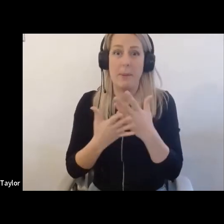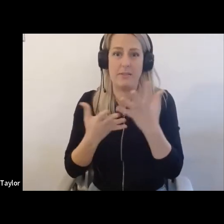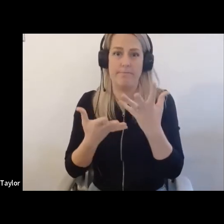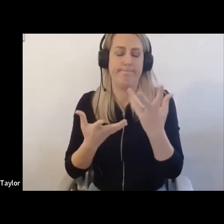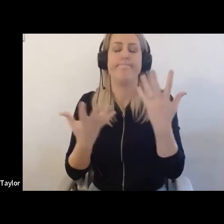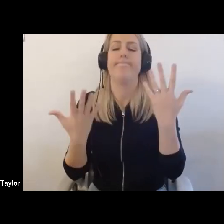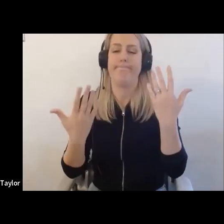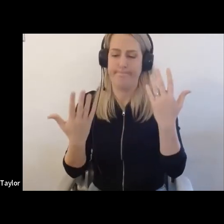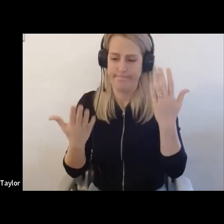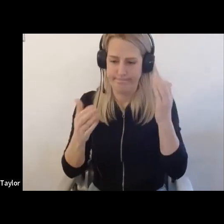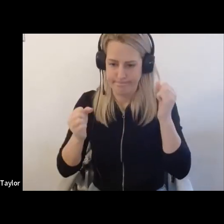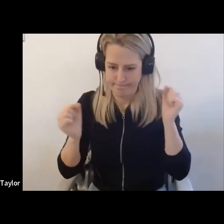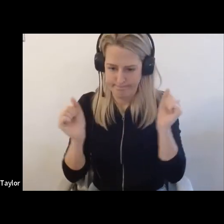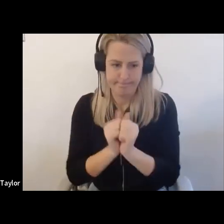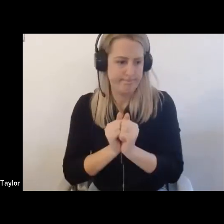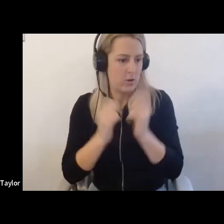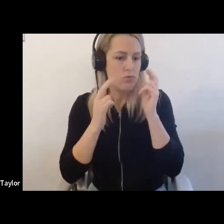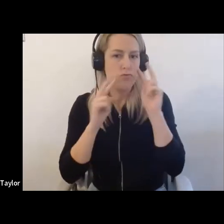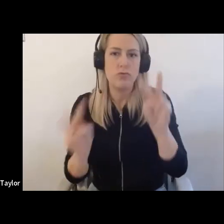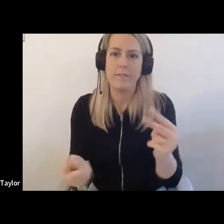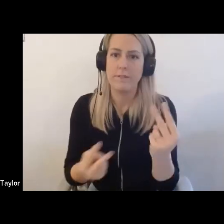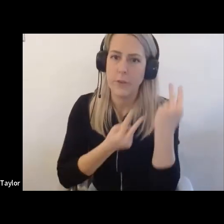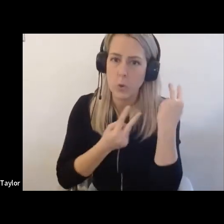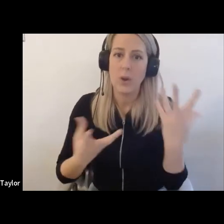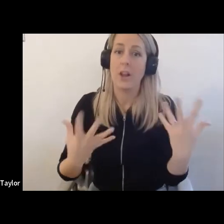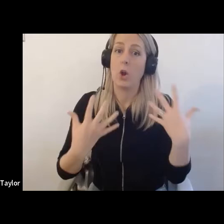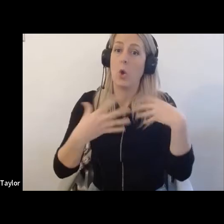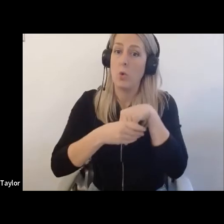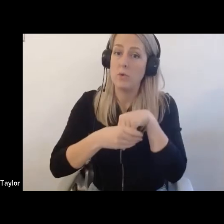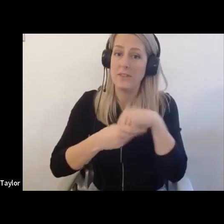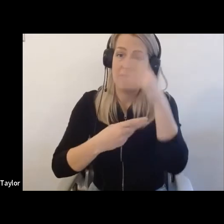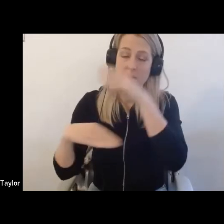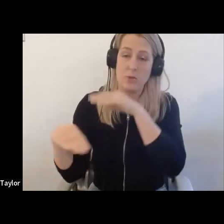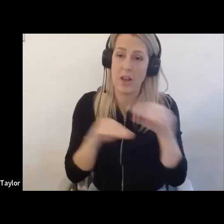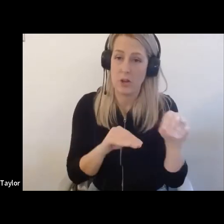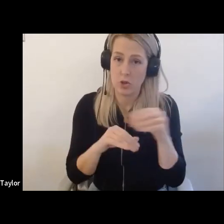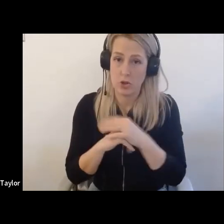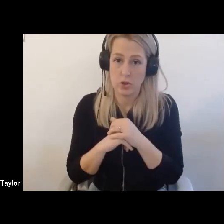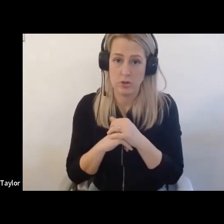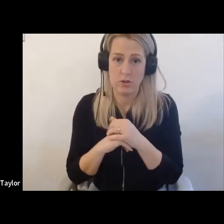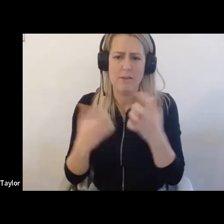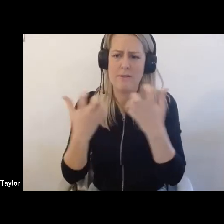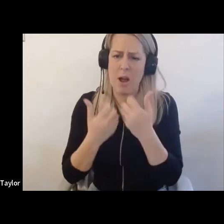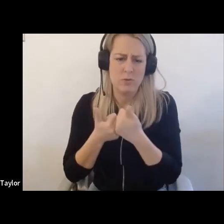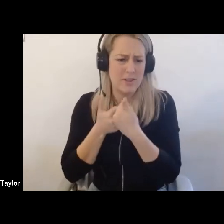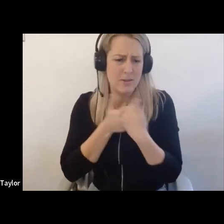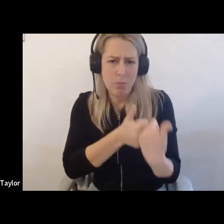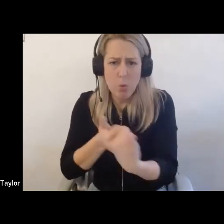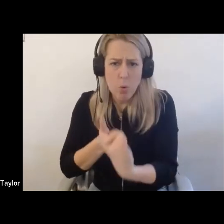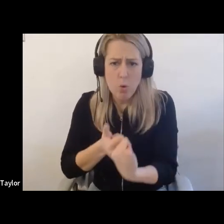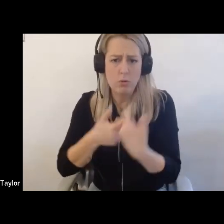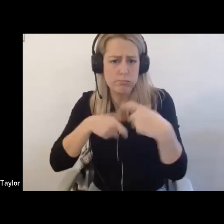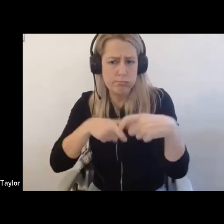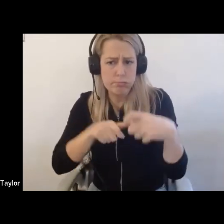EdTech for disability inclusive education, including how they supported continued